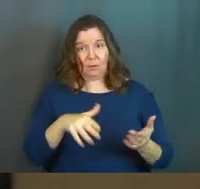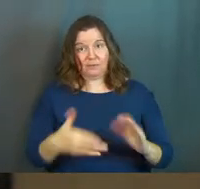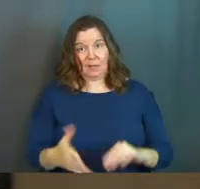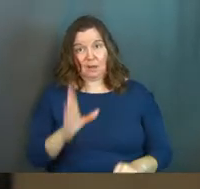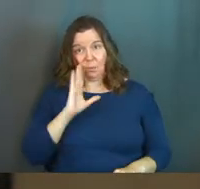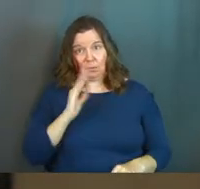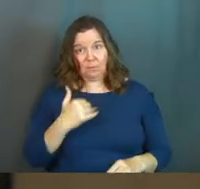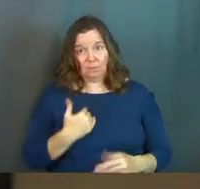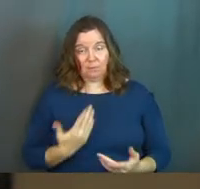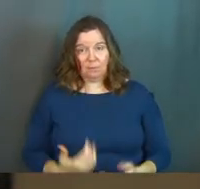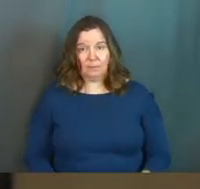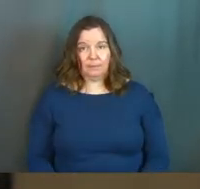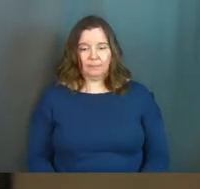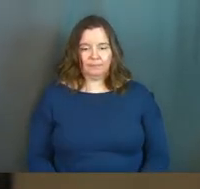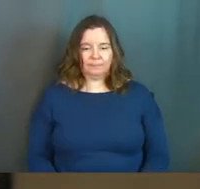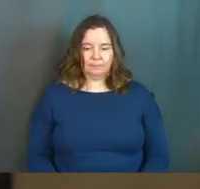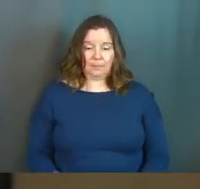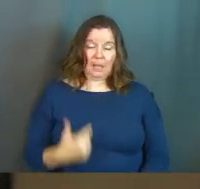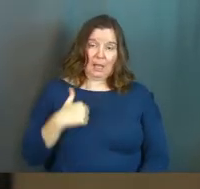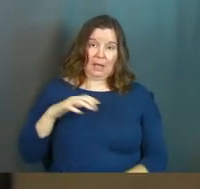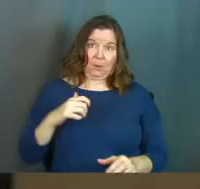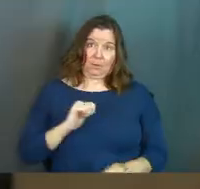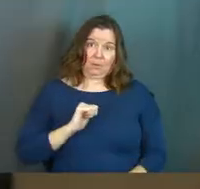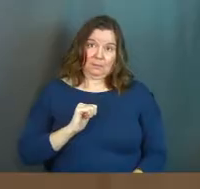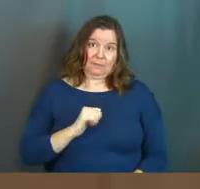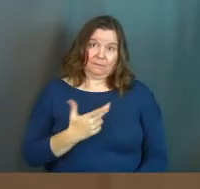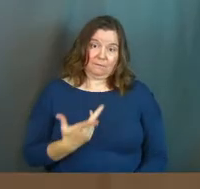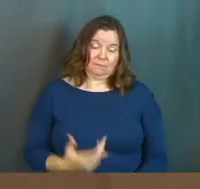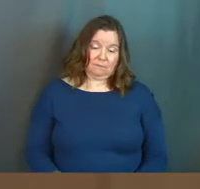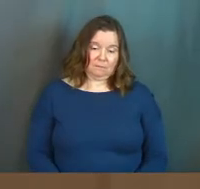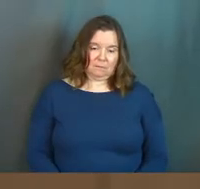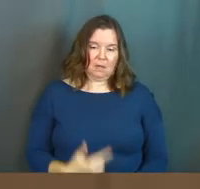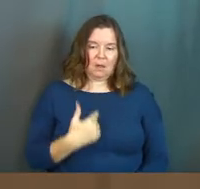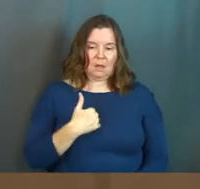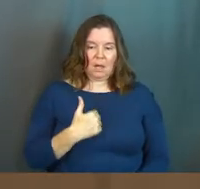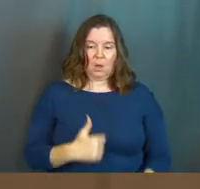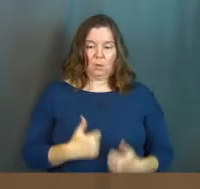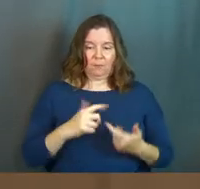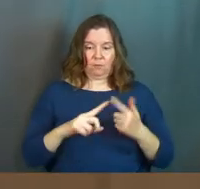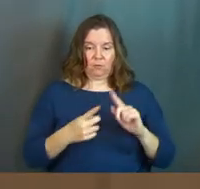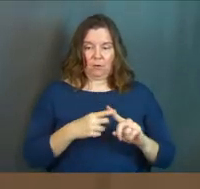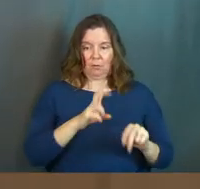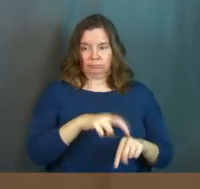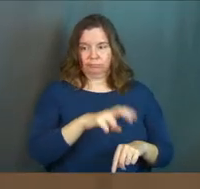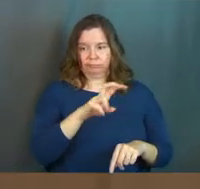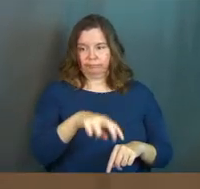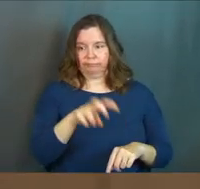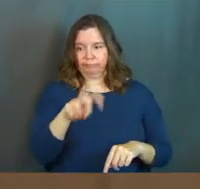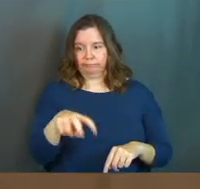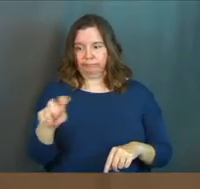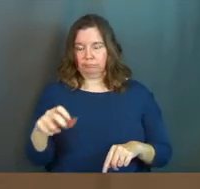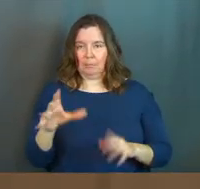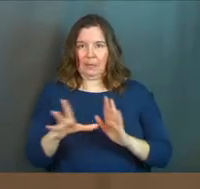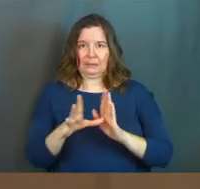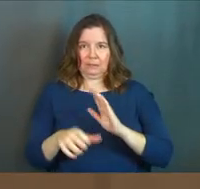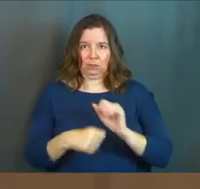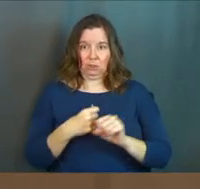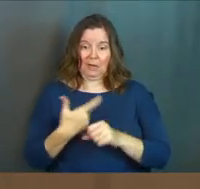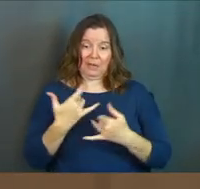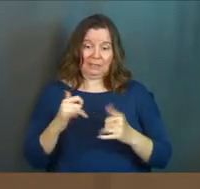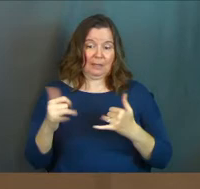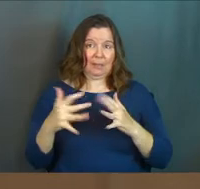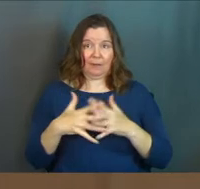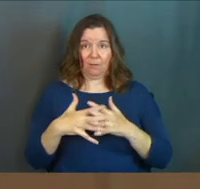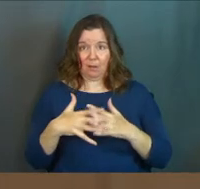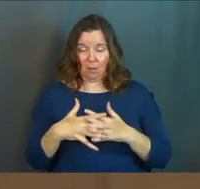died. And I would have done it myself. I was living with friends to friends my senior year. You know, I still